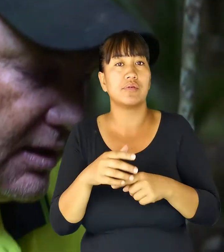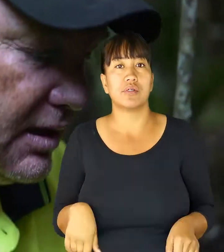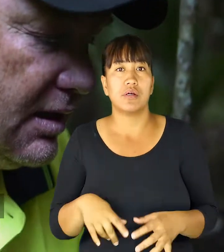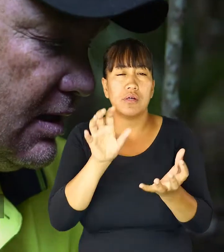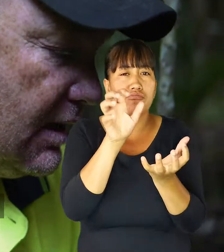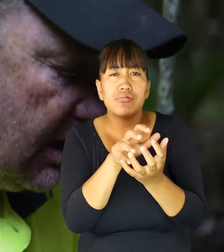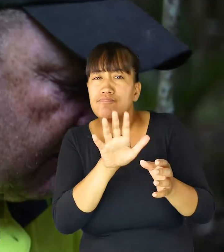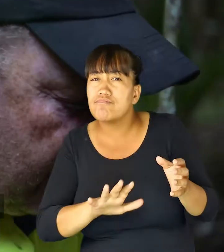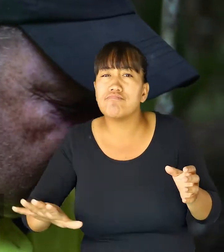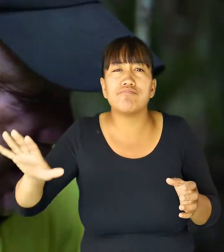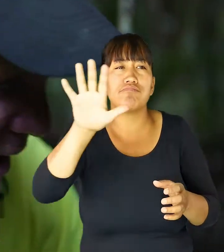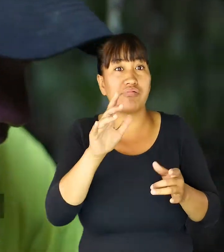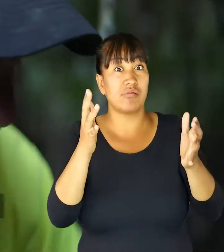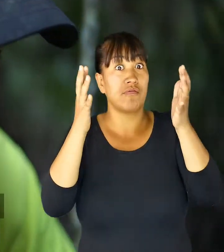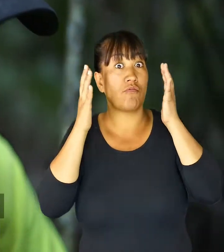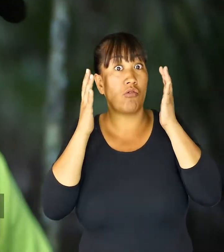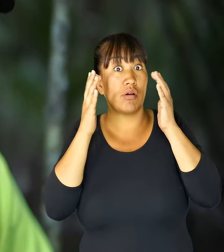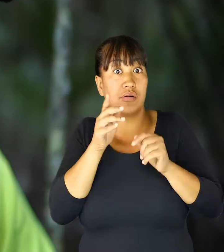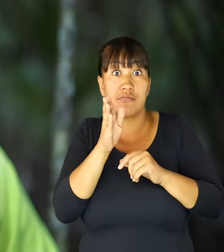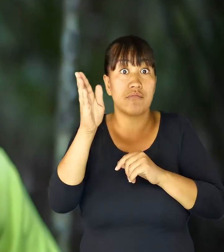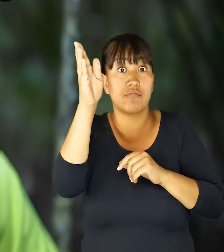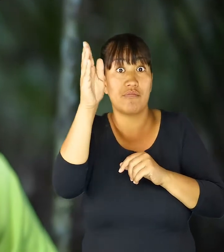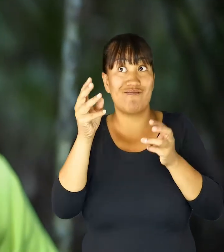more stoats by the waterways than we do just randomly trapping.